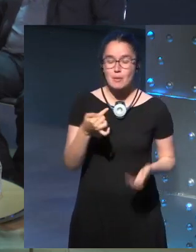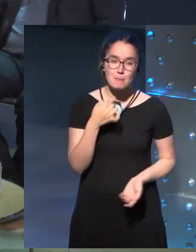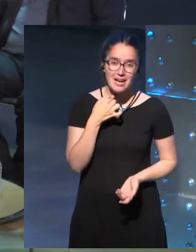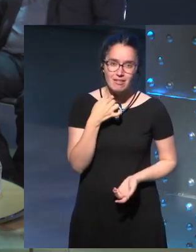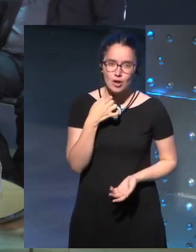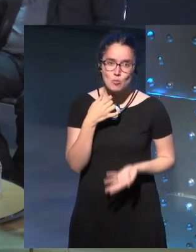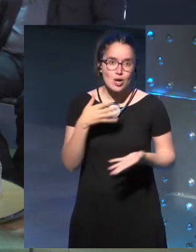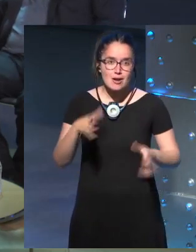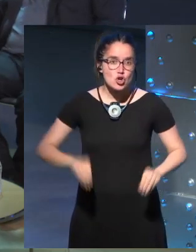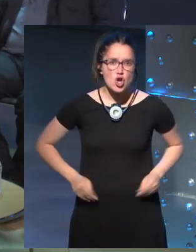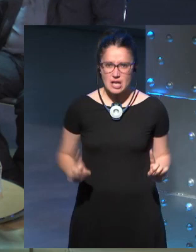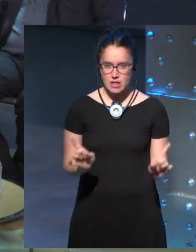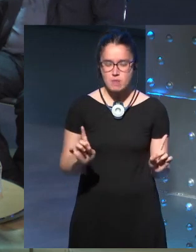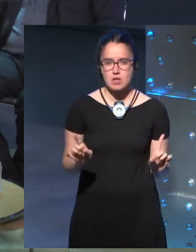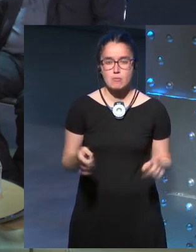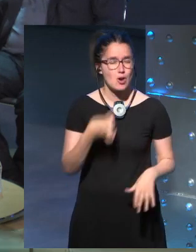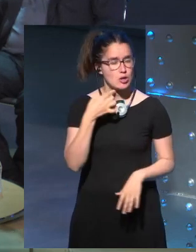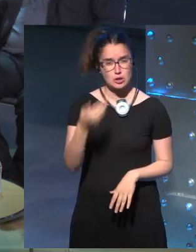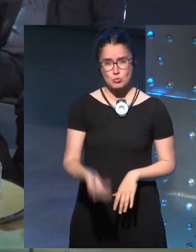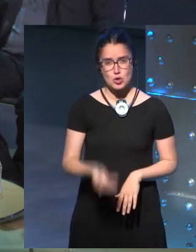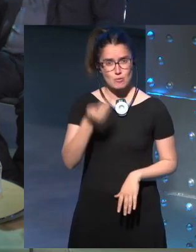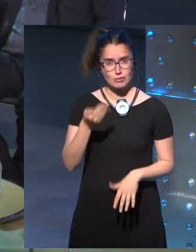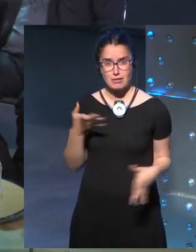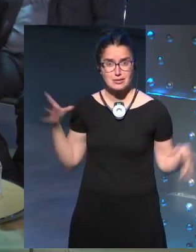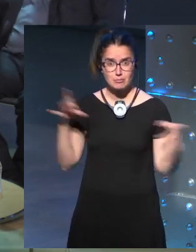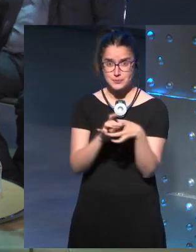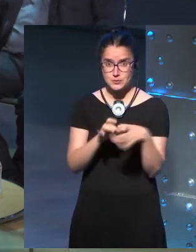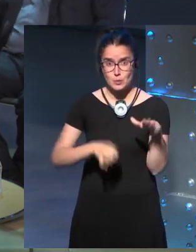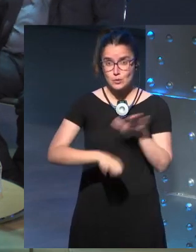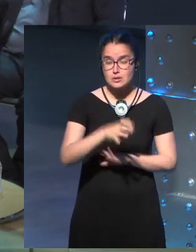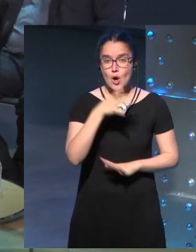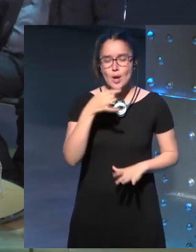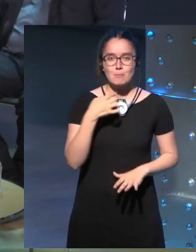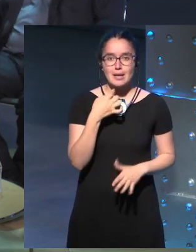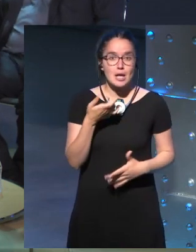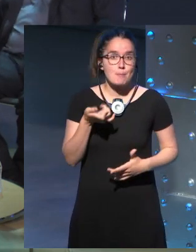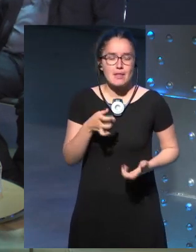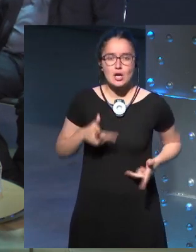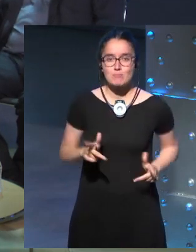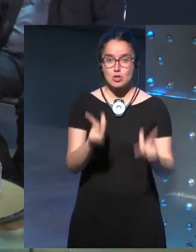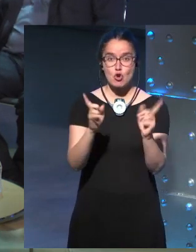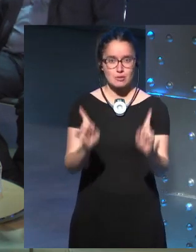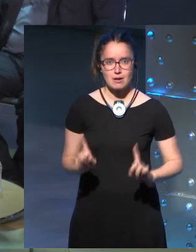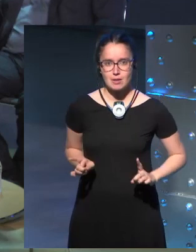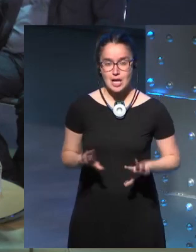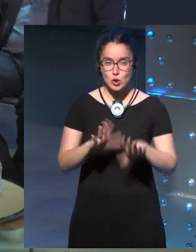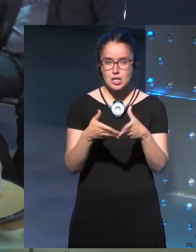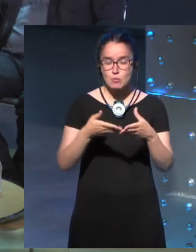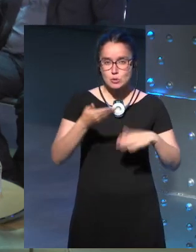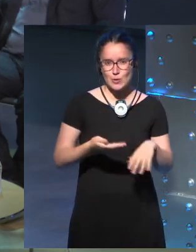the defeat is not tolerated, and defeat is something inherent to football. Now it seems that you can't